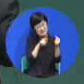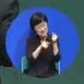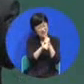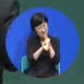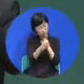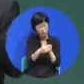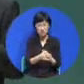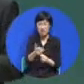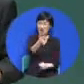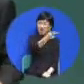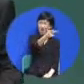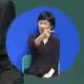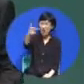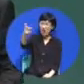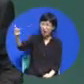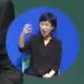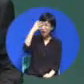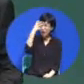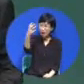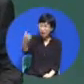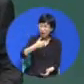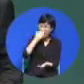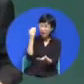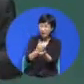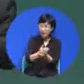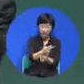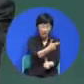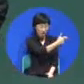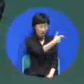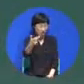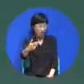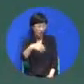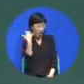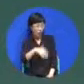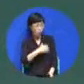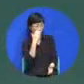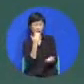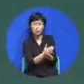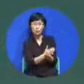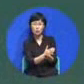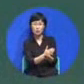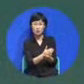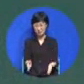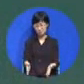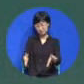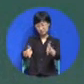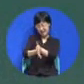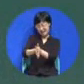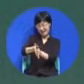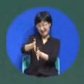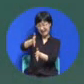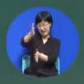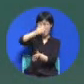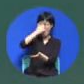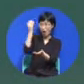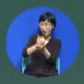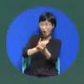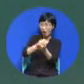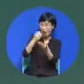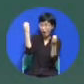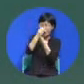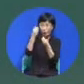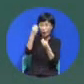People don't possess truth, but they just get moved when they see something large. They get really convicted when they see